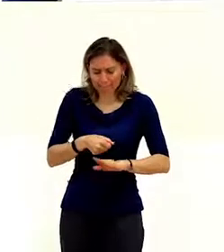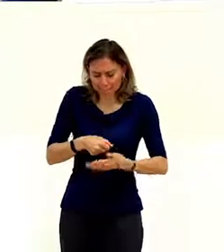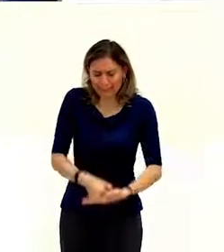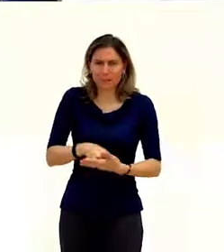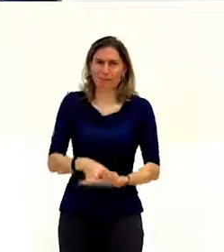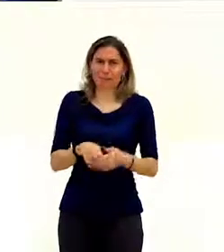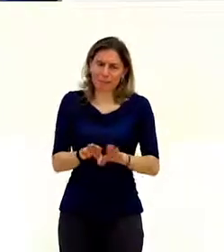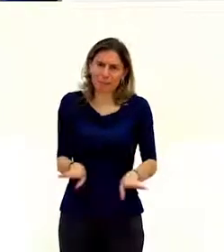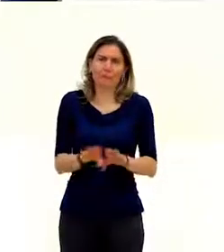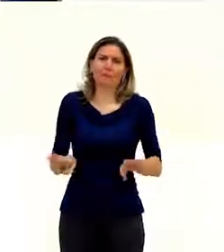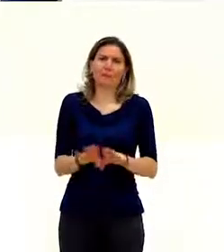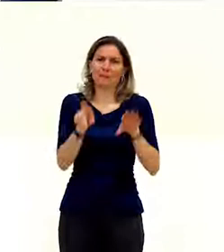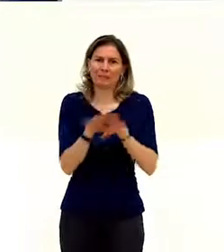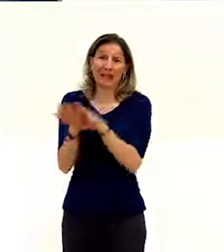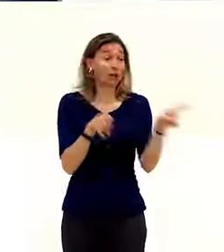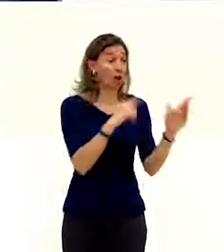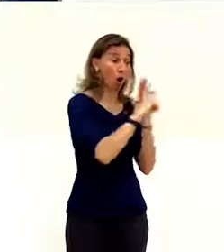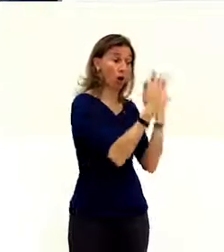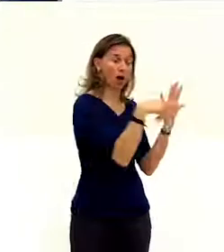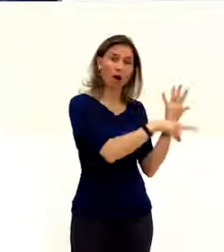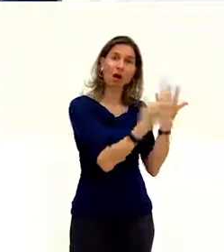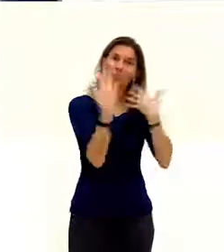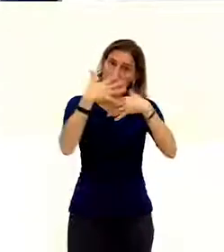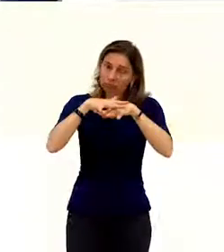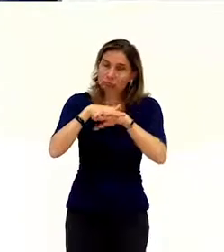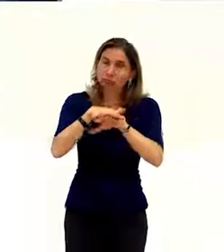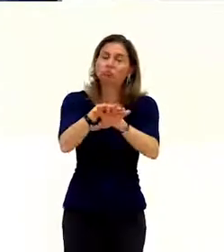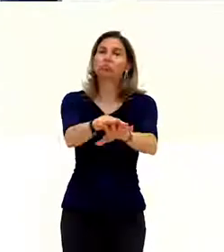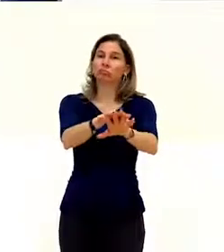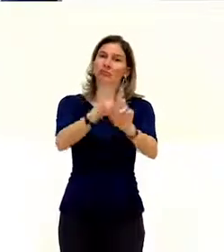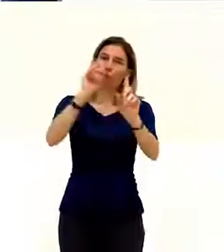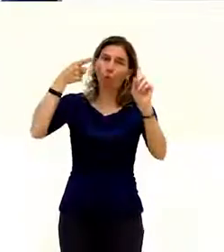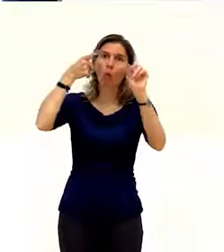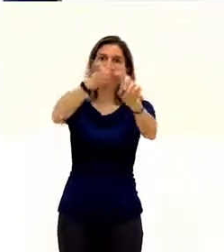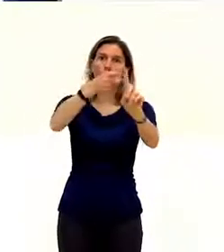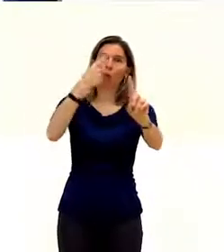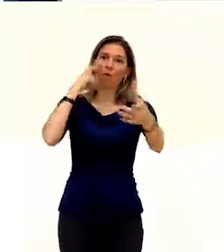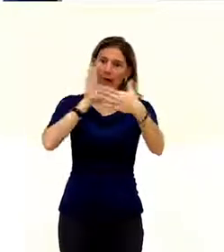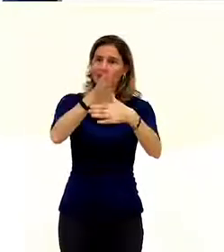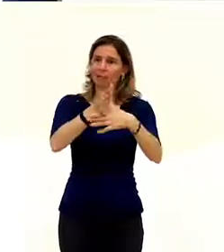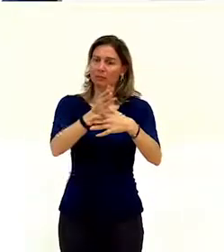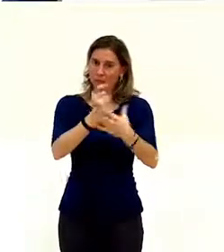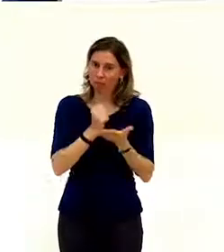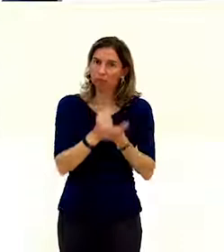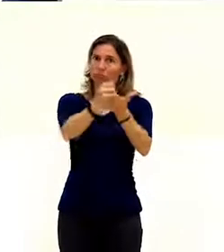and integrating Article 9 into the cause of accessibility.